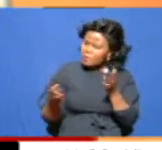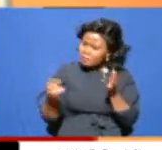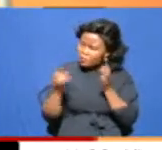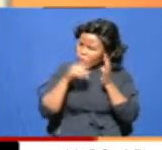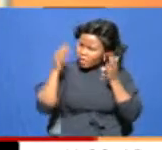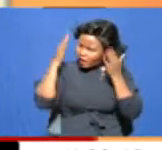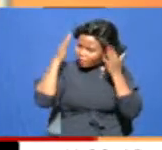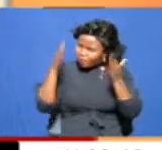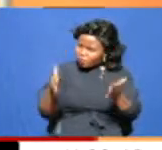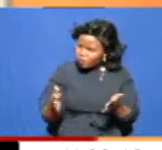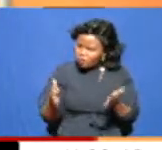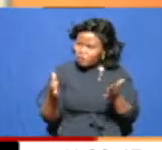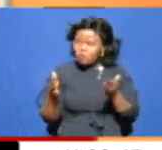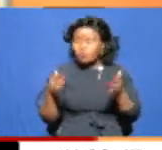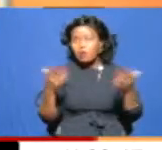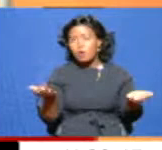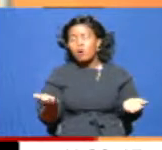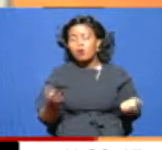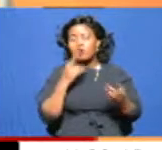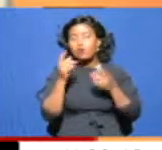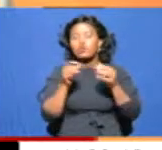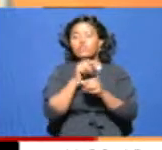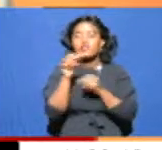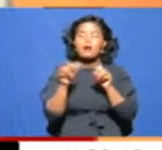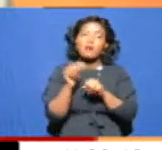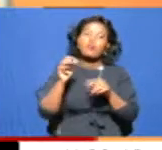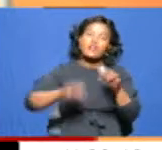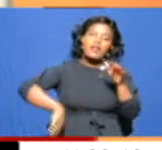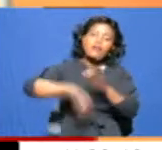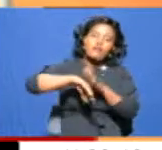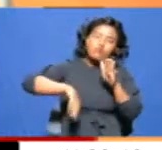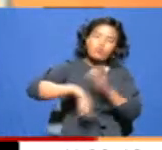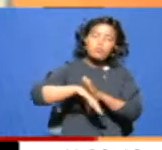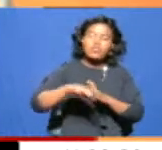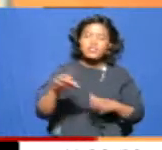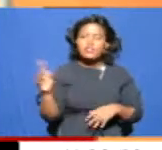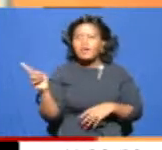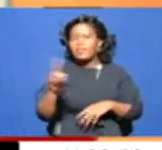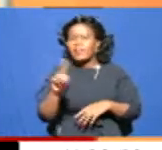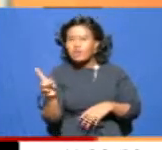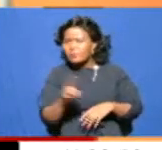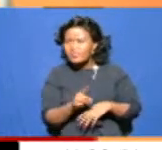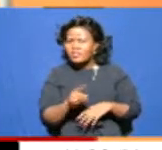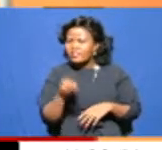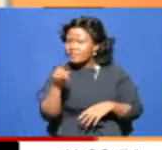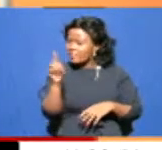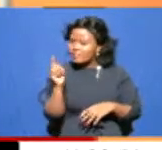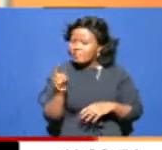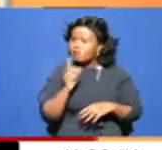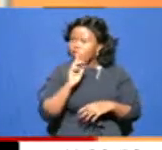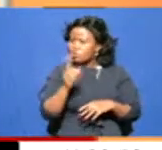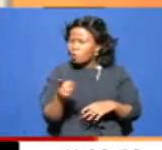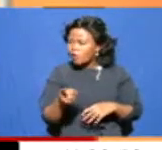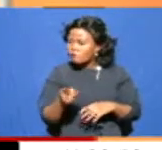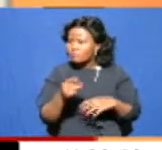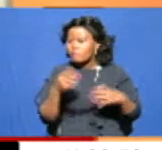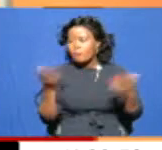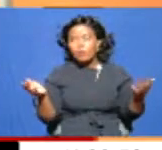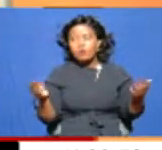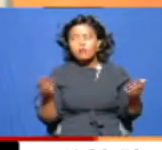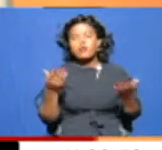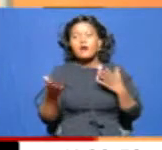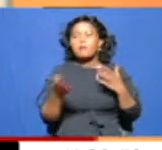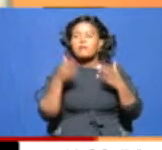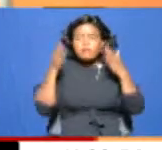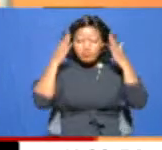know, we keep talking about football in Nairobi, since, you know, Is that the case, really? Should we be more open